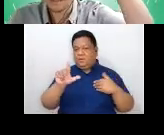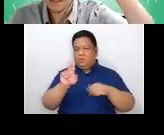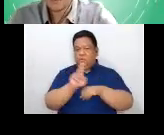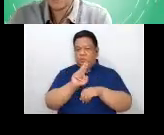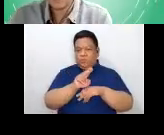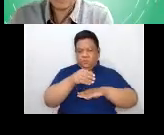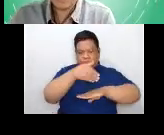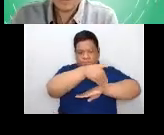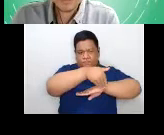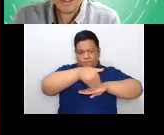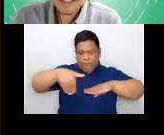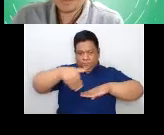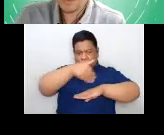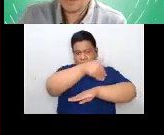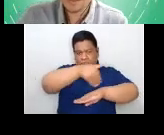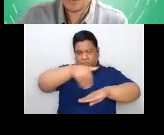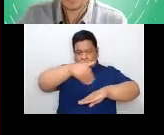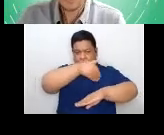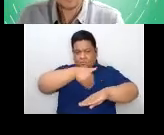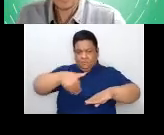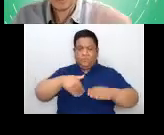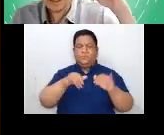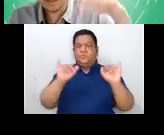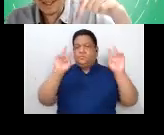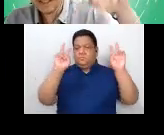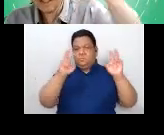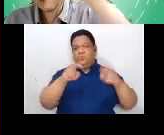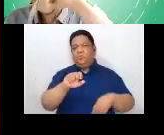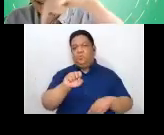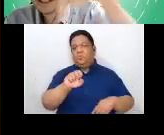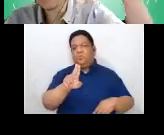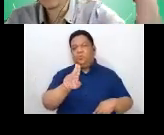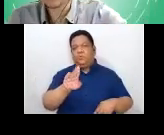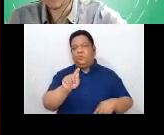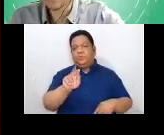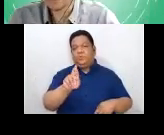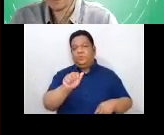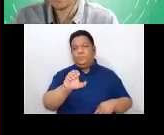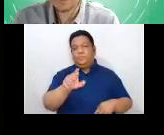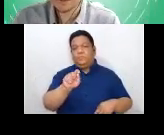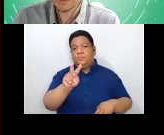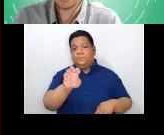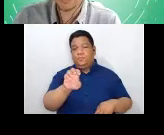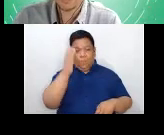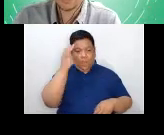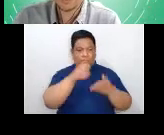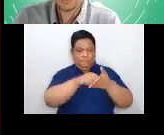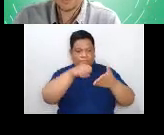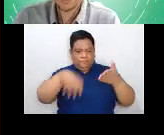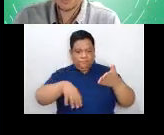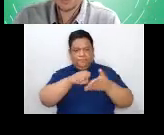shape. So it's technically a subtractive machine because the blade is cutting the material and subtracting material as it goes.